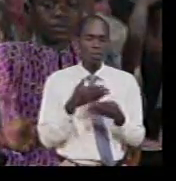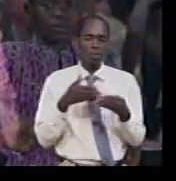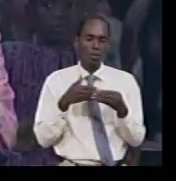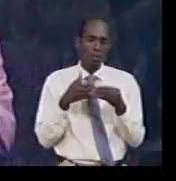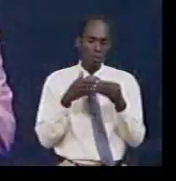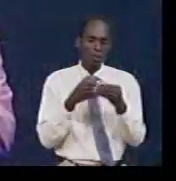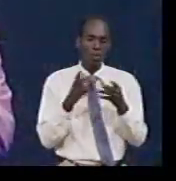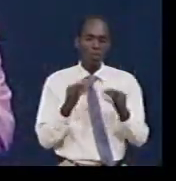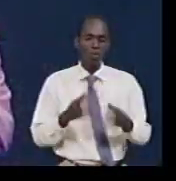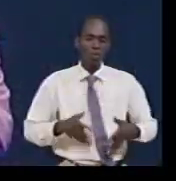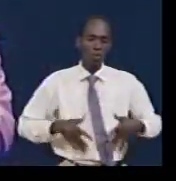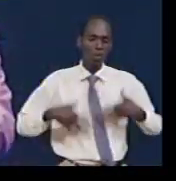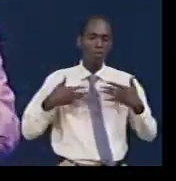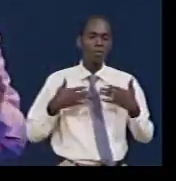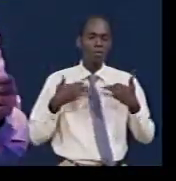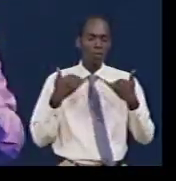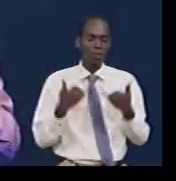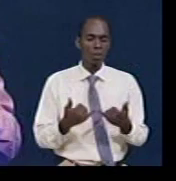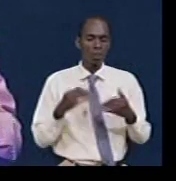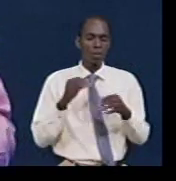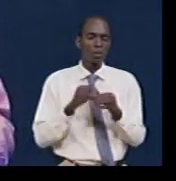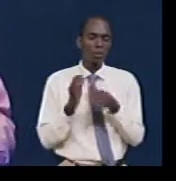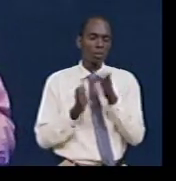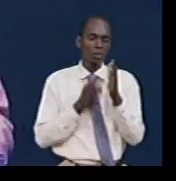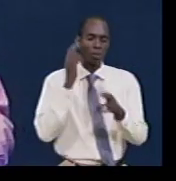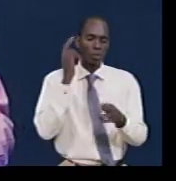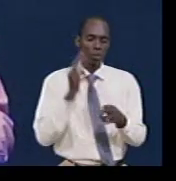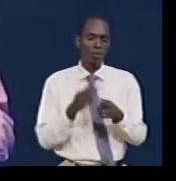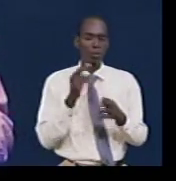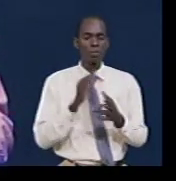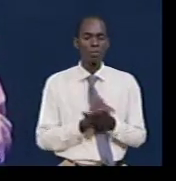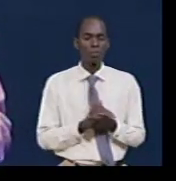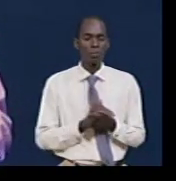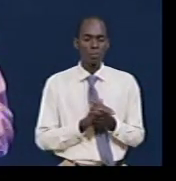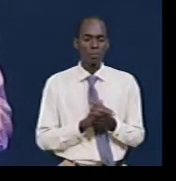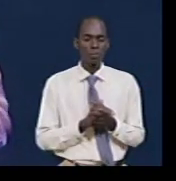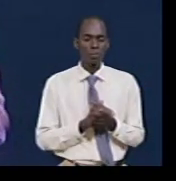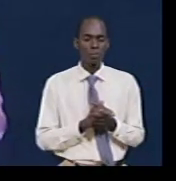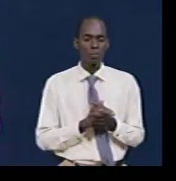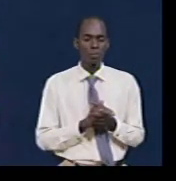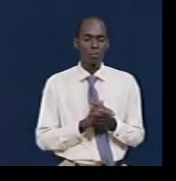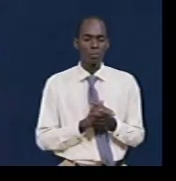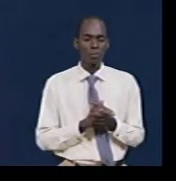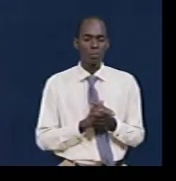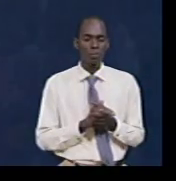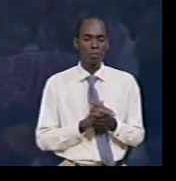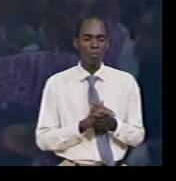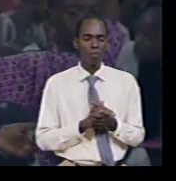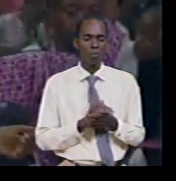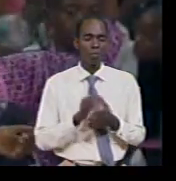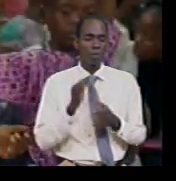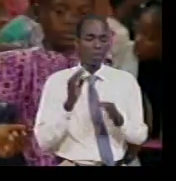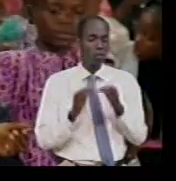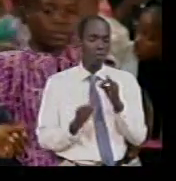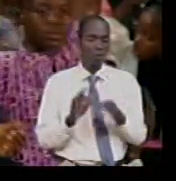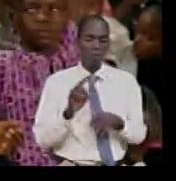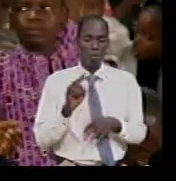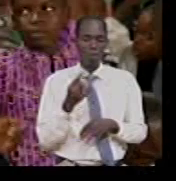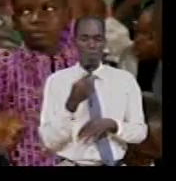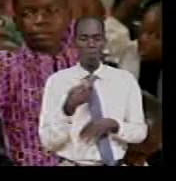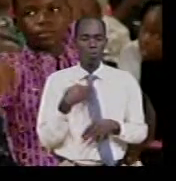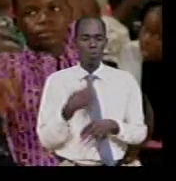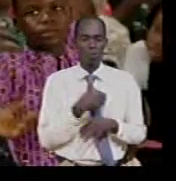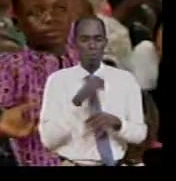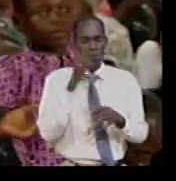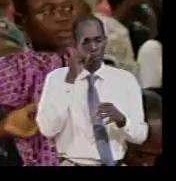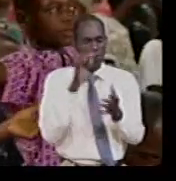only believe, all things are possible to everyone who believes. Lord, we